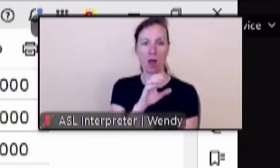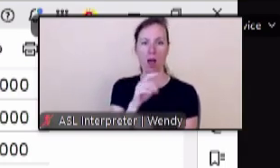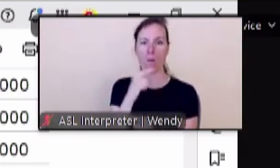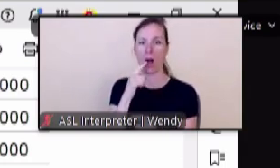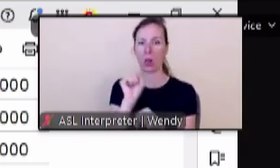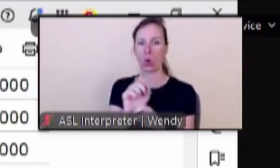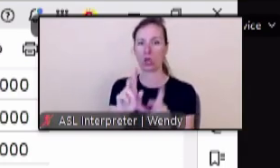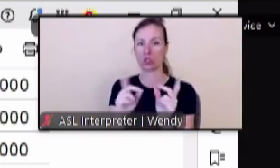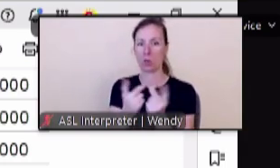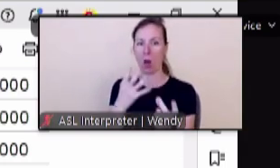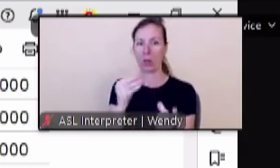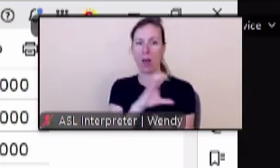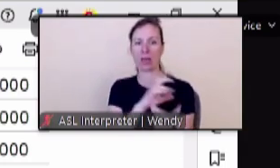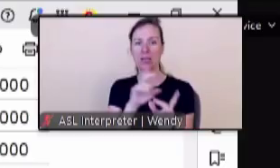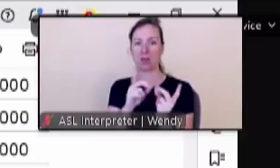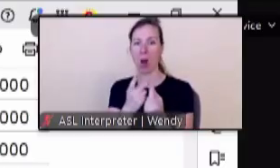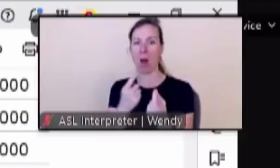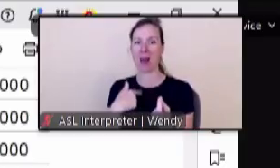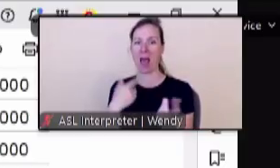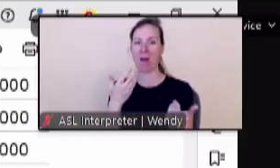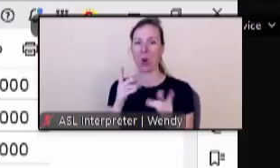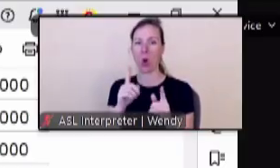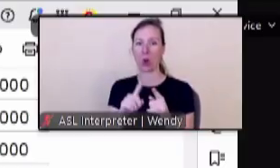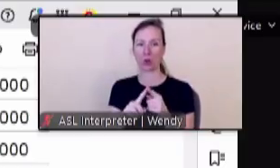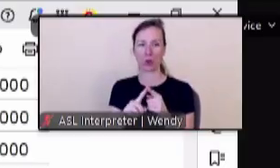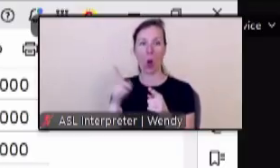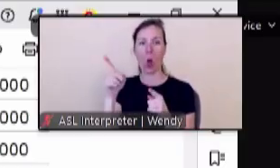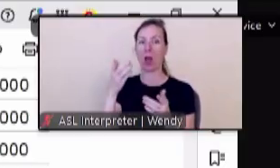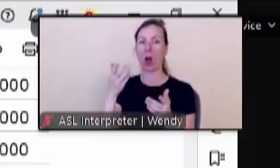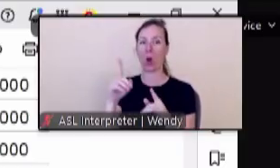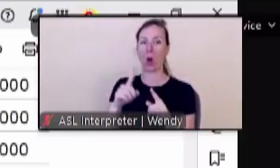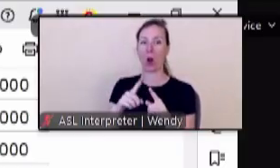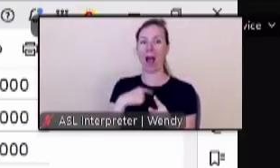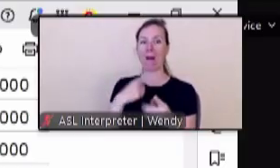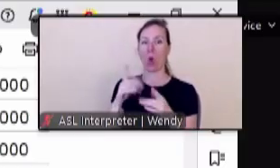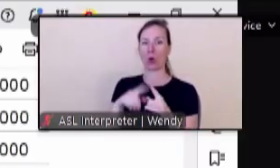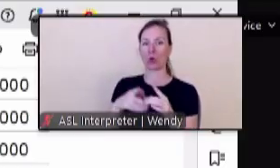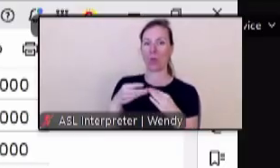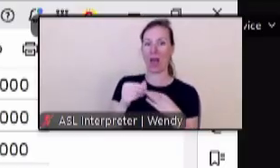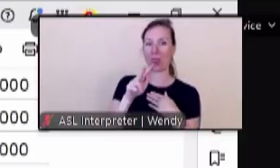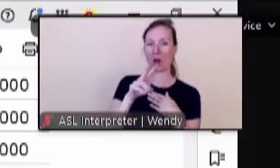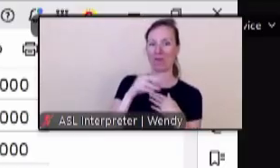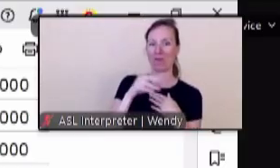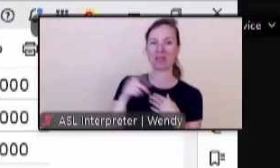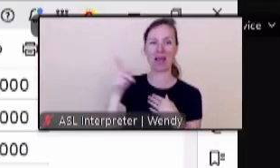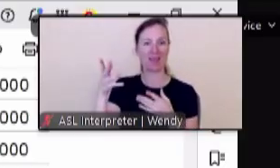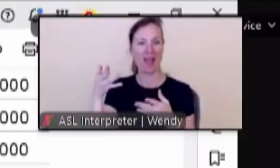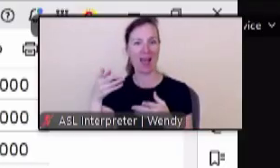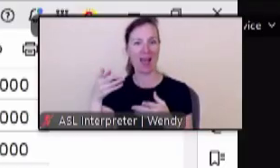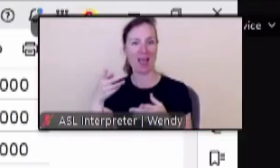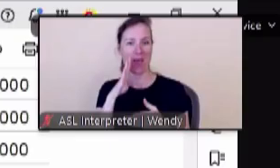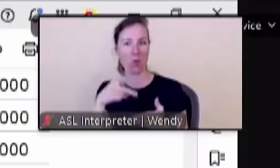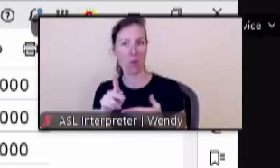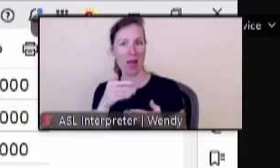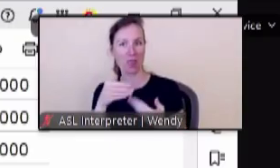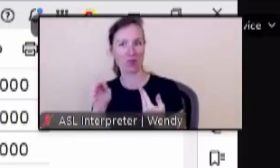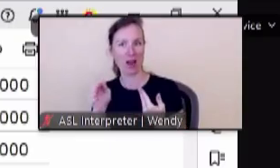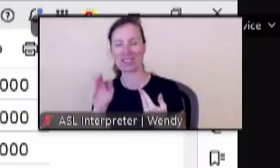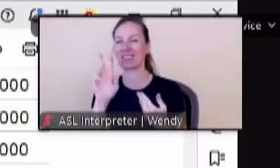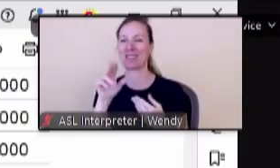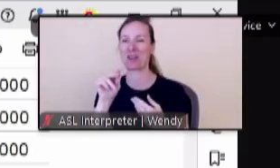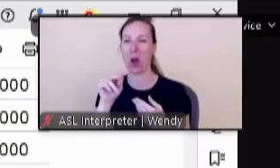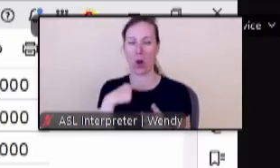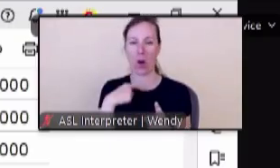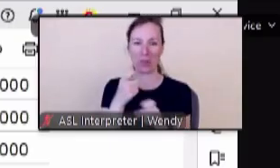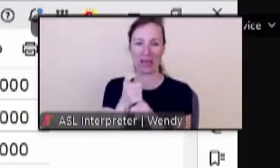So that number, I'm just kidding, but that number will go down a lot. That's where a lot of the utilities